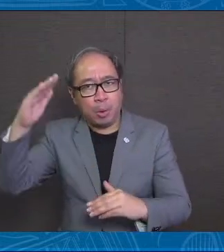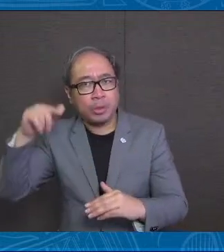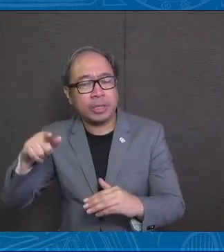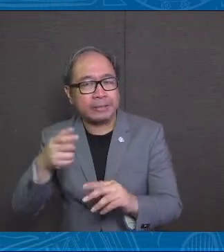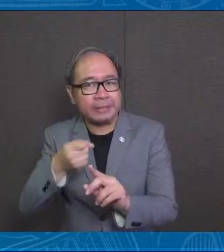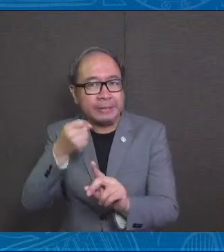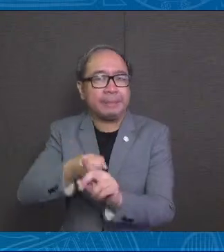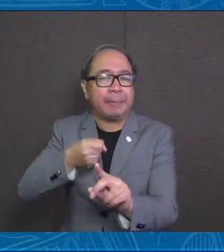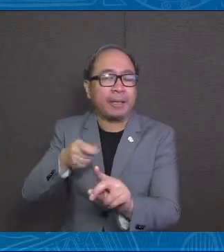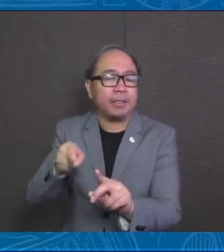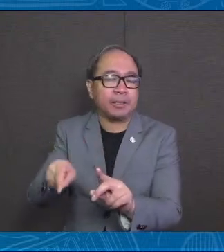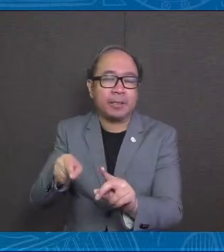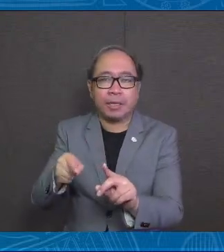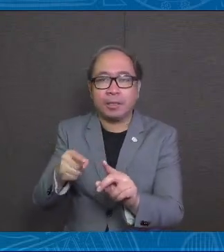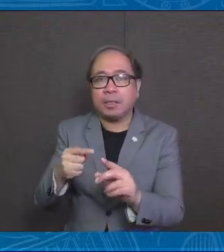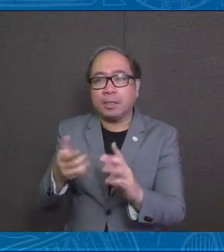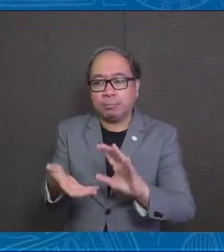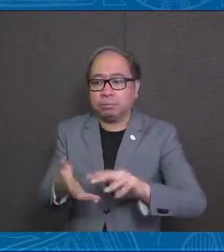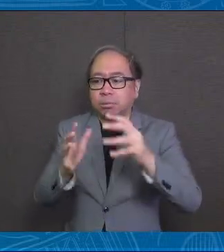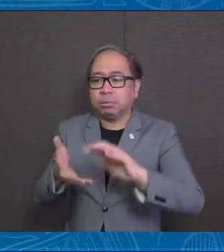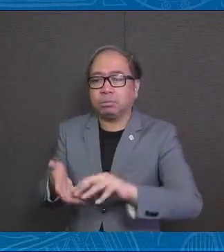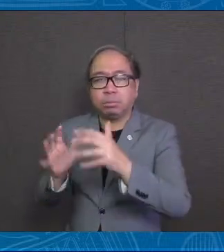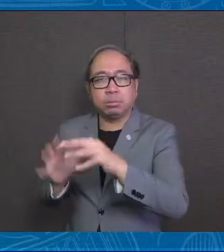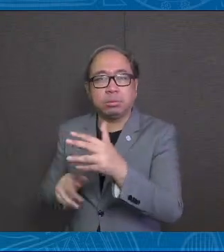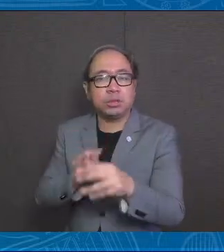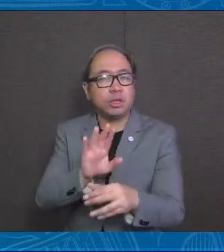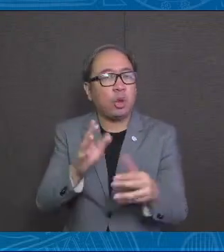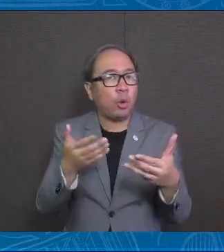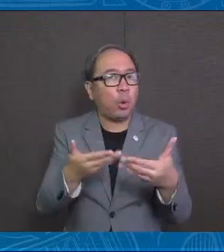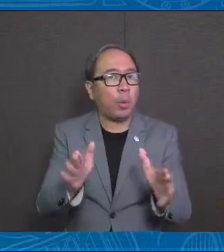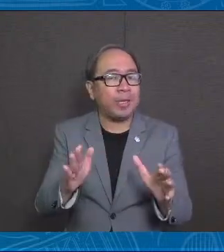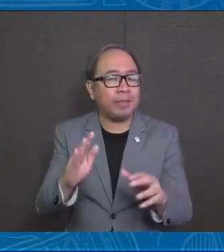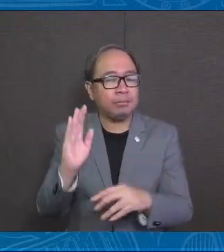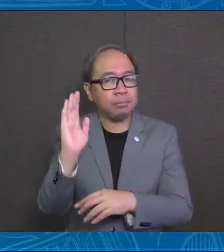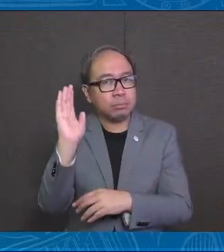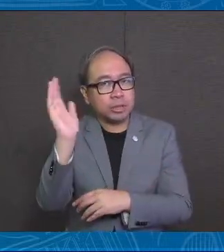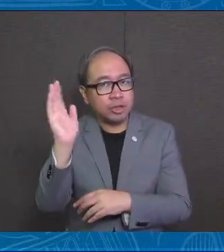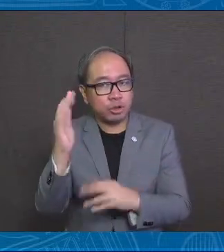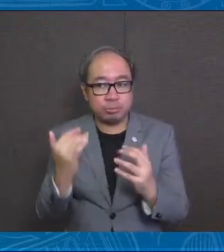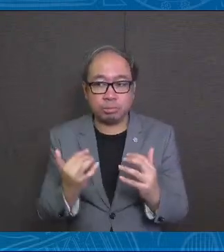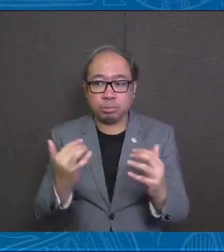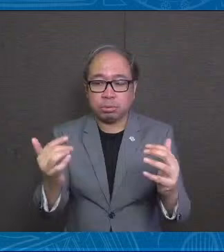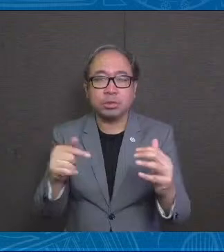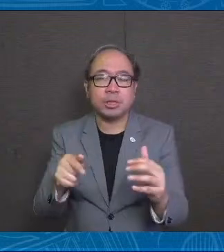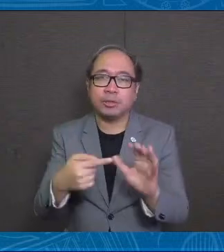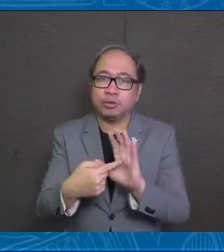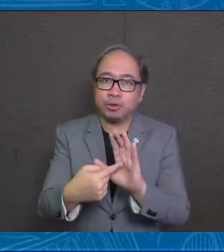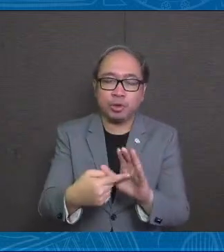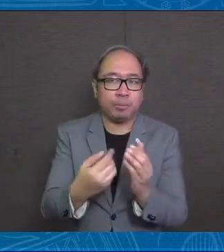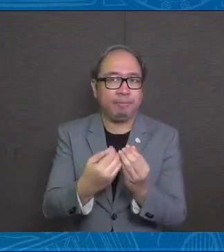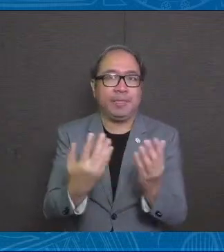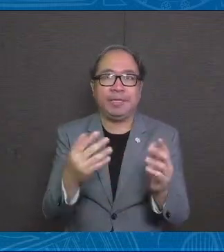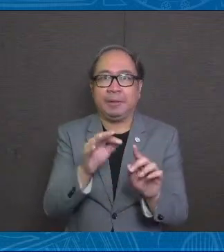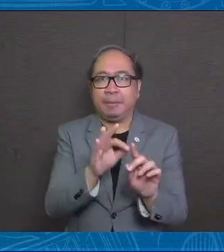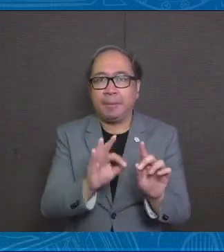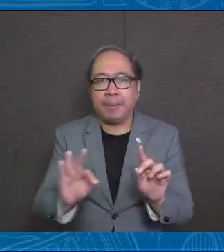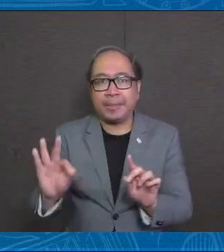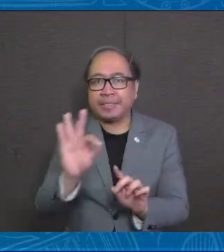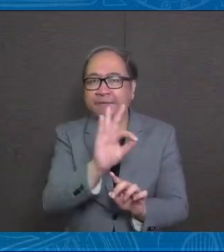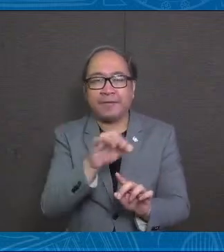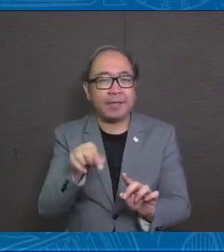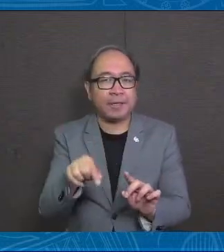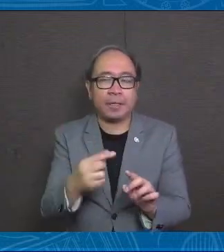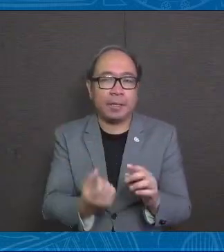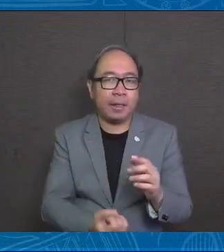section at the opening plenary shared some really alarming examples. In the Pacific, there were cases where